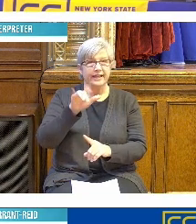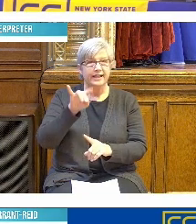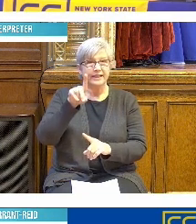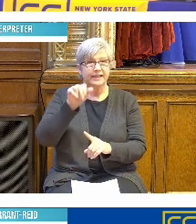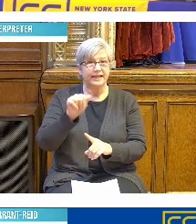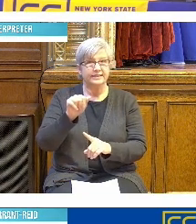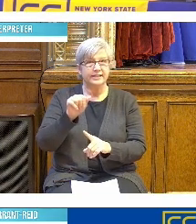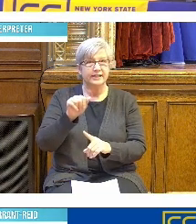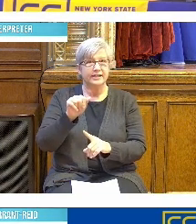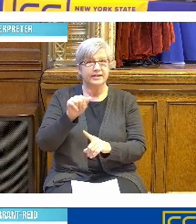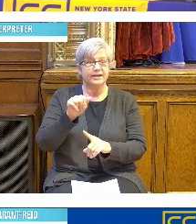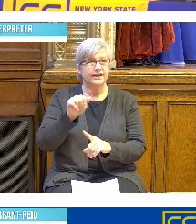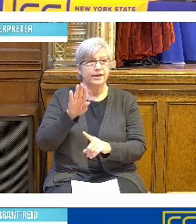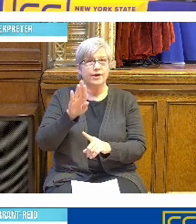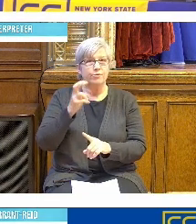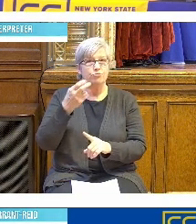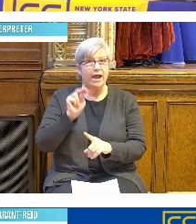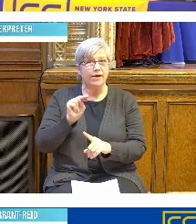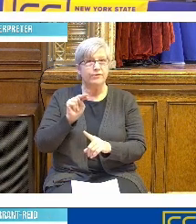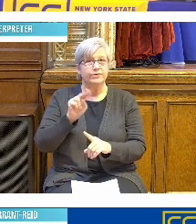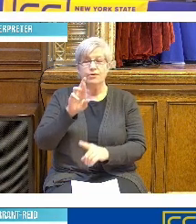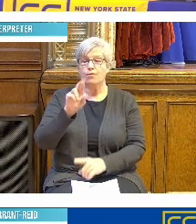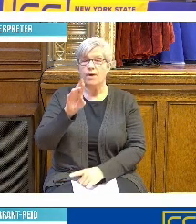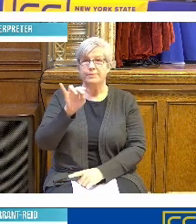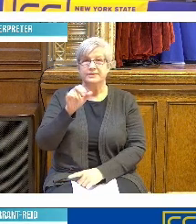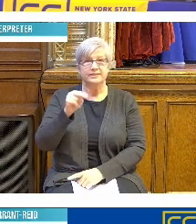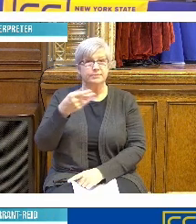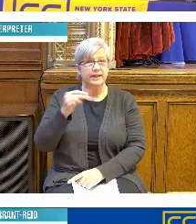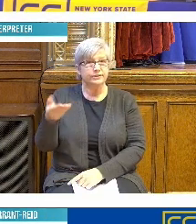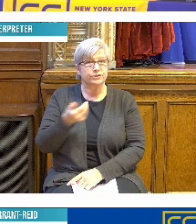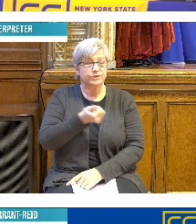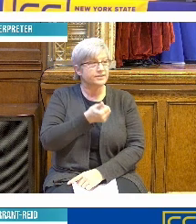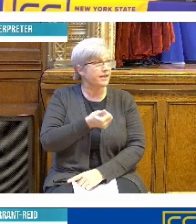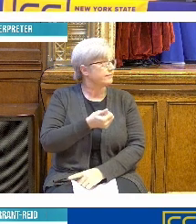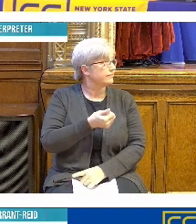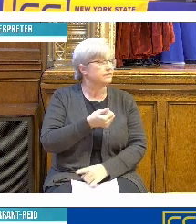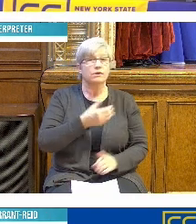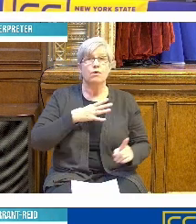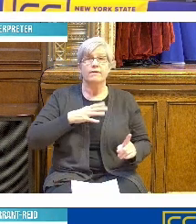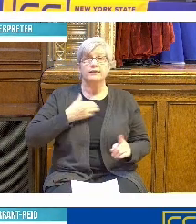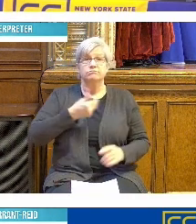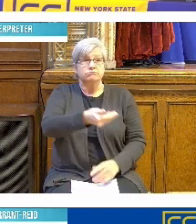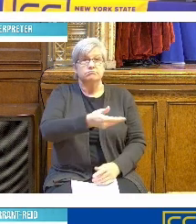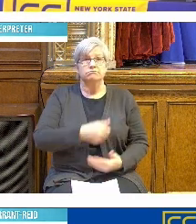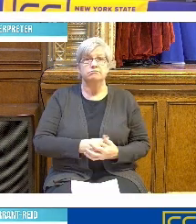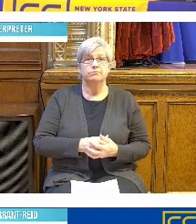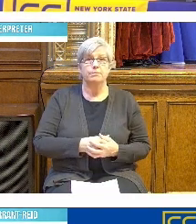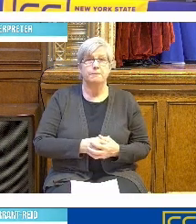Brown-Robinson would like to introduce herself. Okay, by all means.